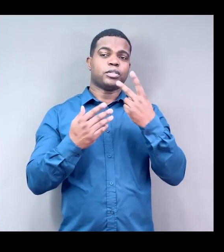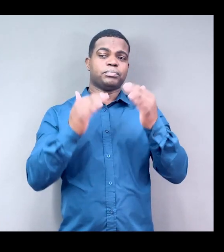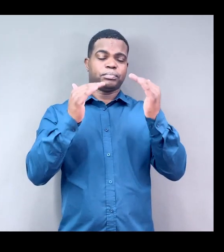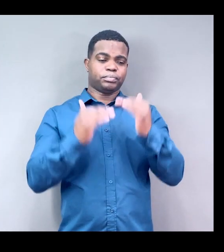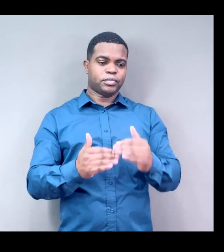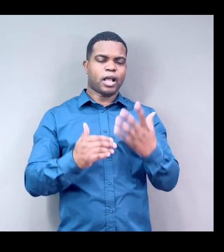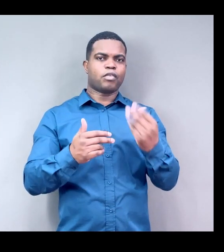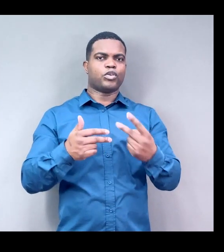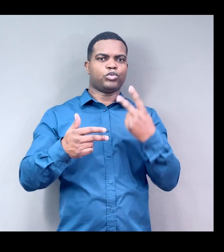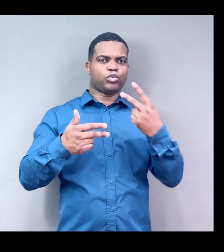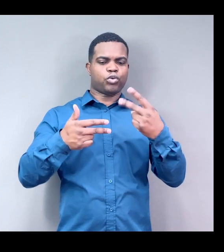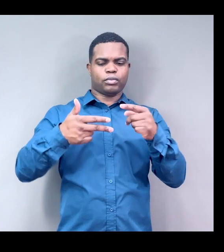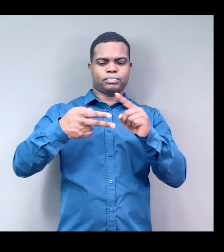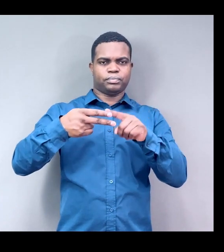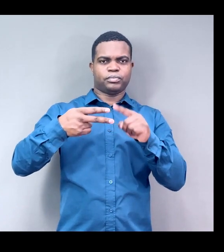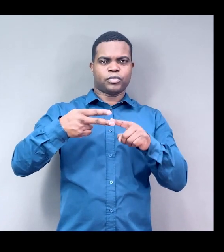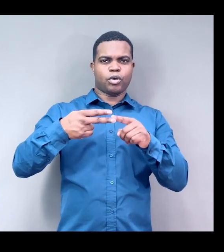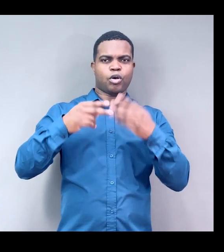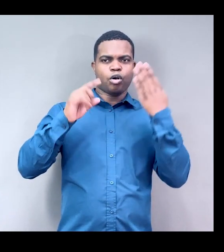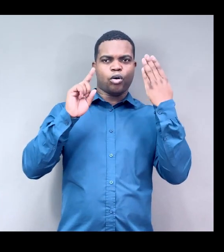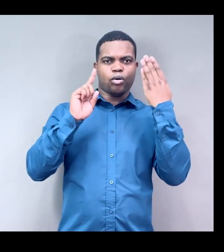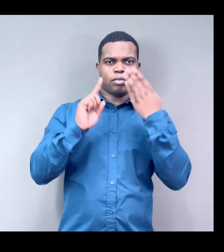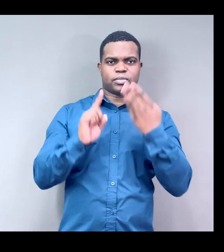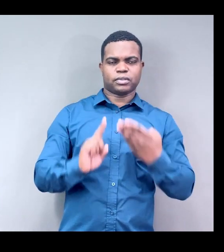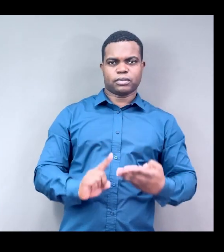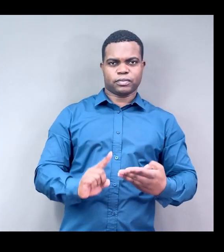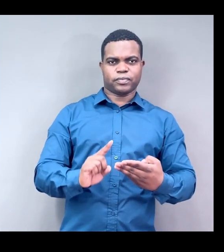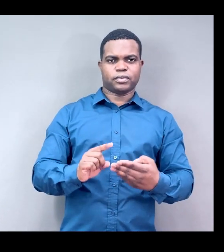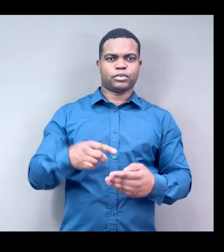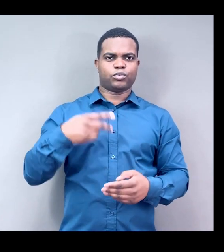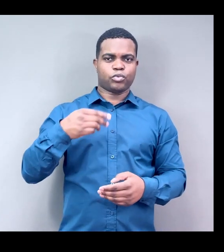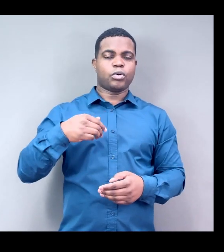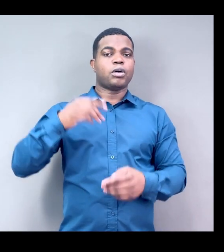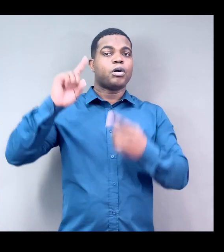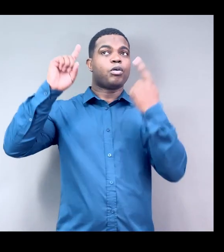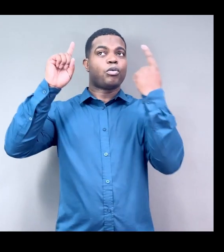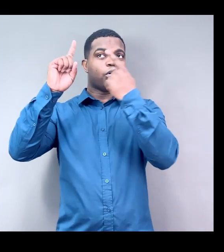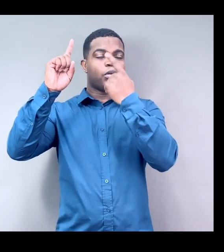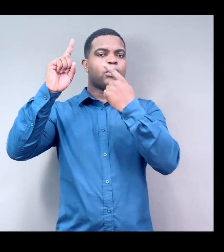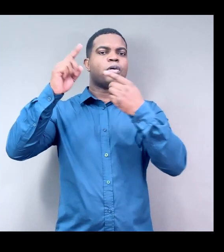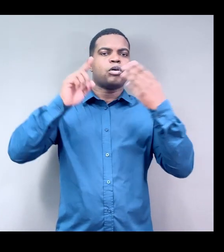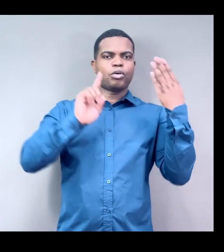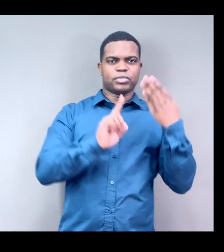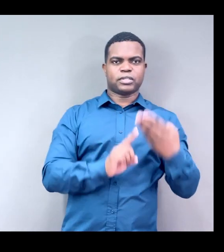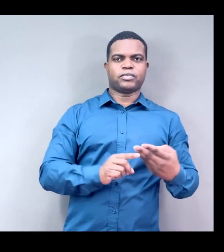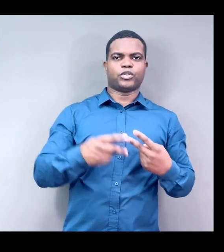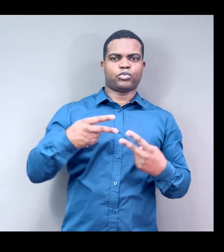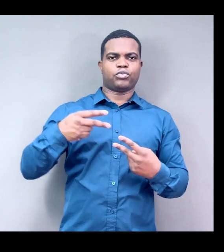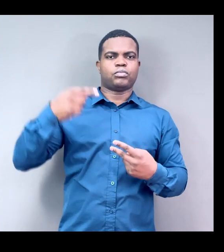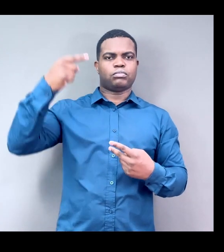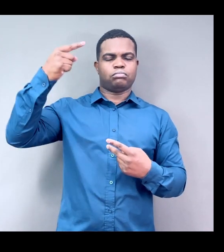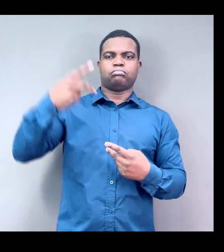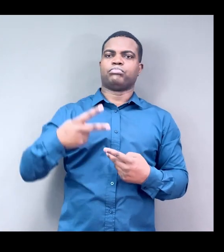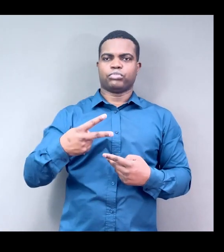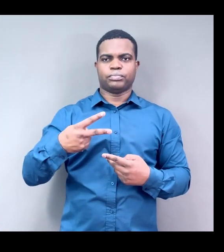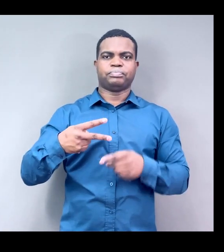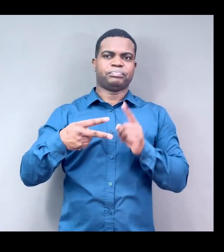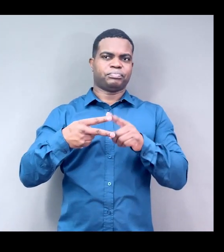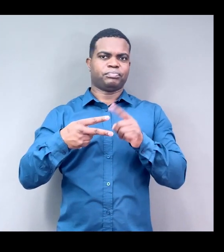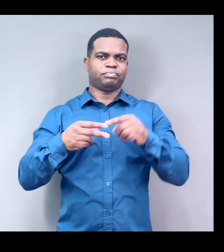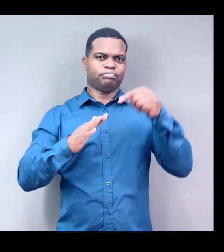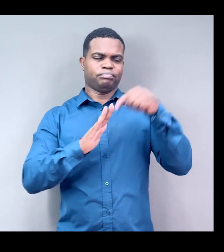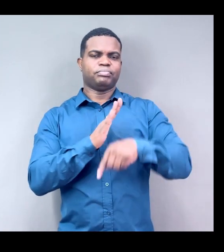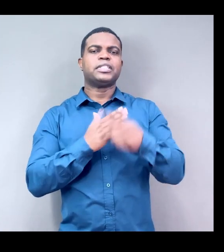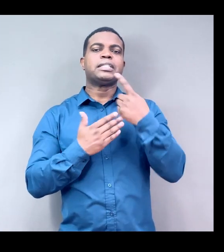these objectives, let's look at these two major objectives. So for you to achieve the goal, the objective